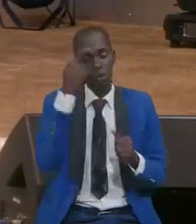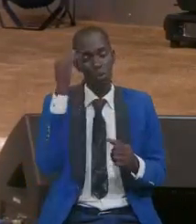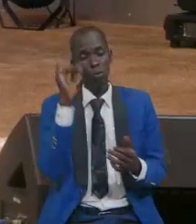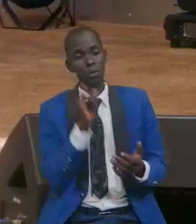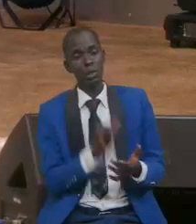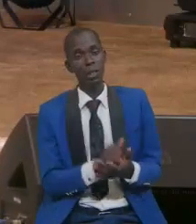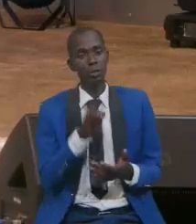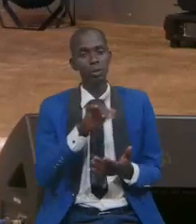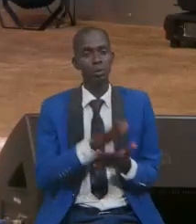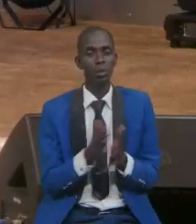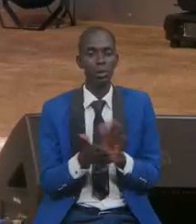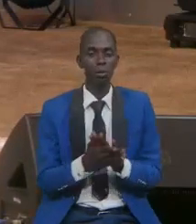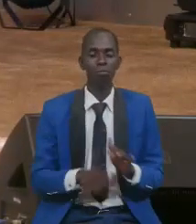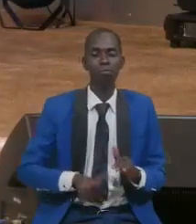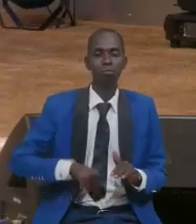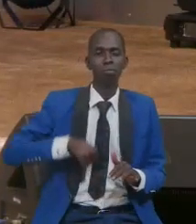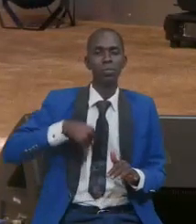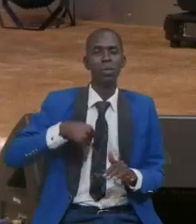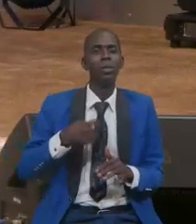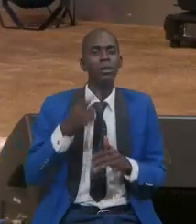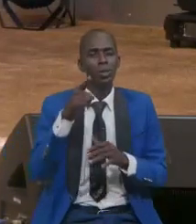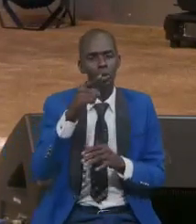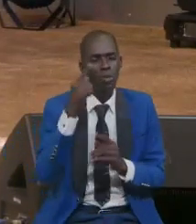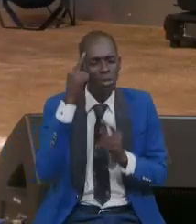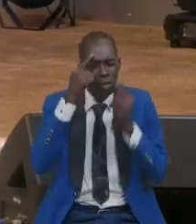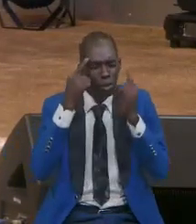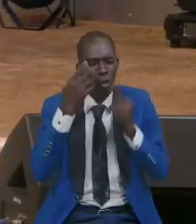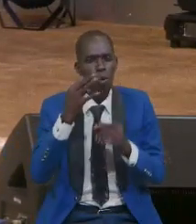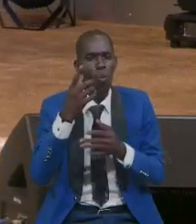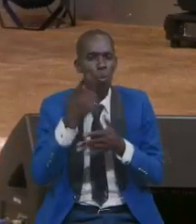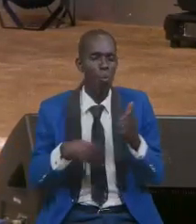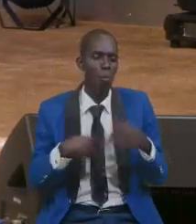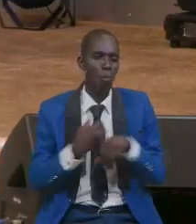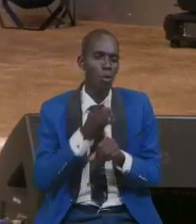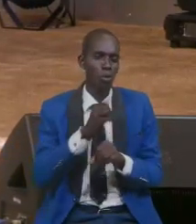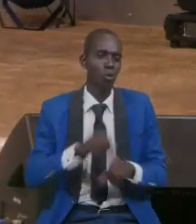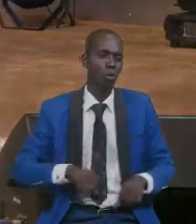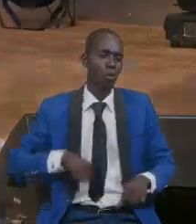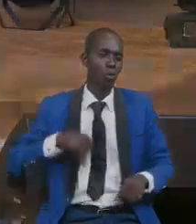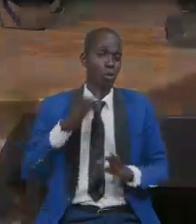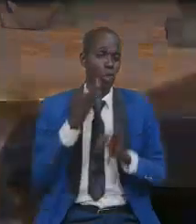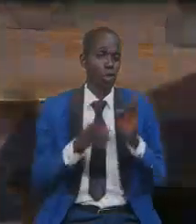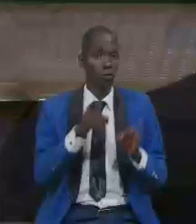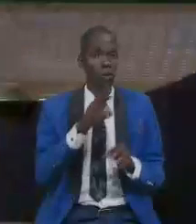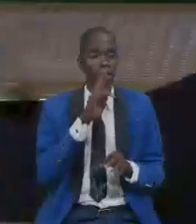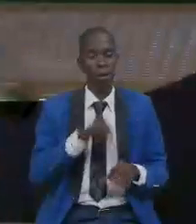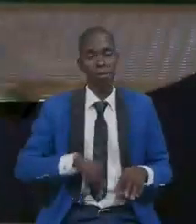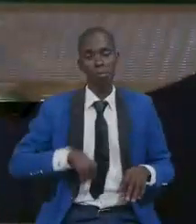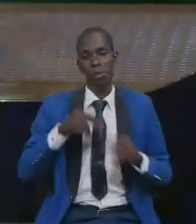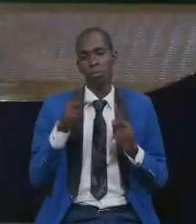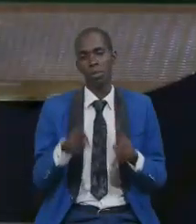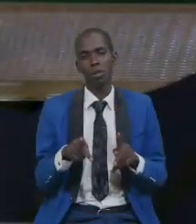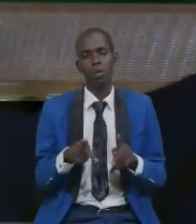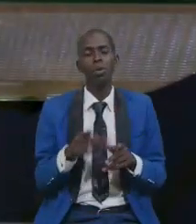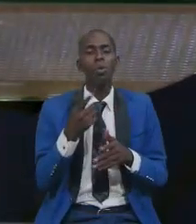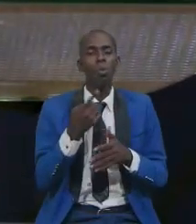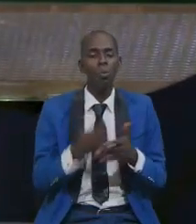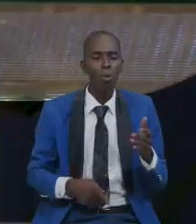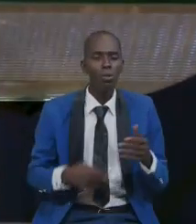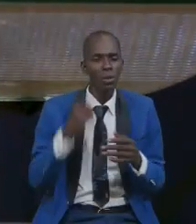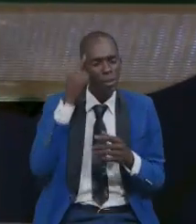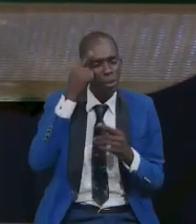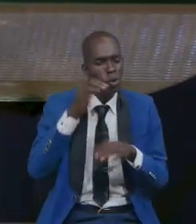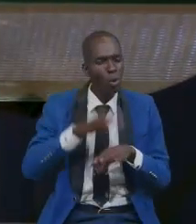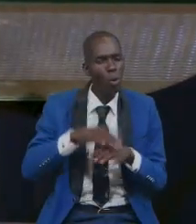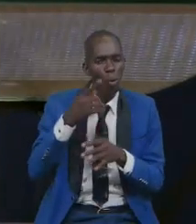up. Think about what makes you proud, if you are proud. Think about what makes you belittle others, look down others,